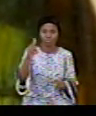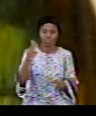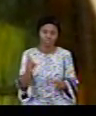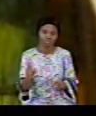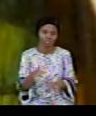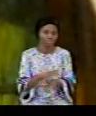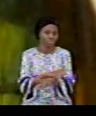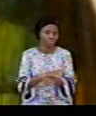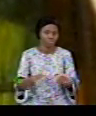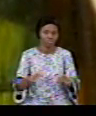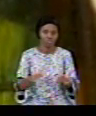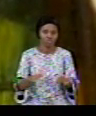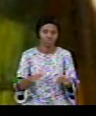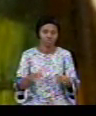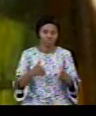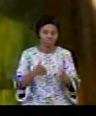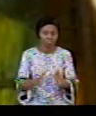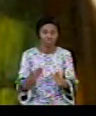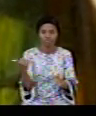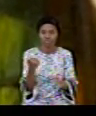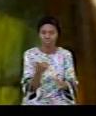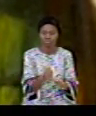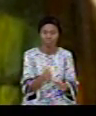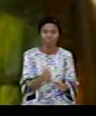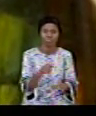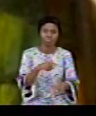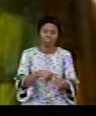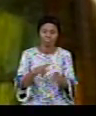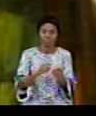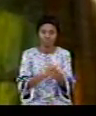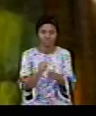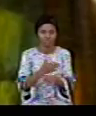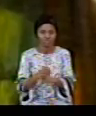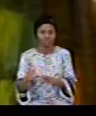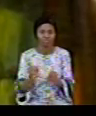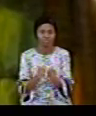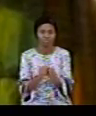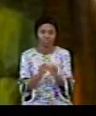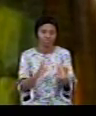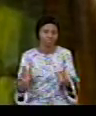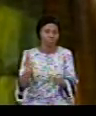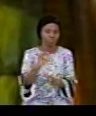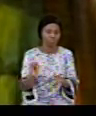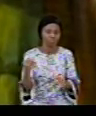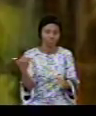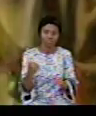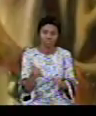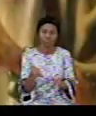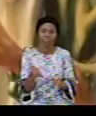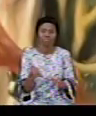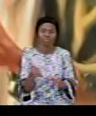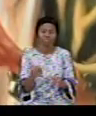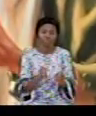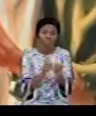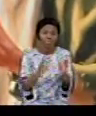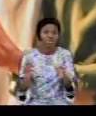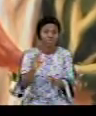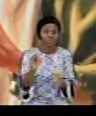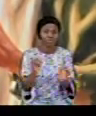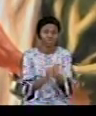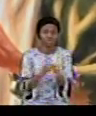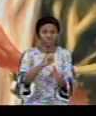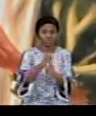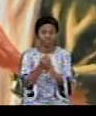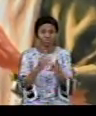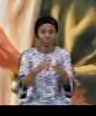proper practical positive use of that situation in the city he preached the world in the